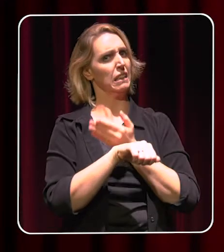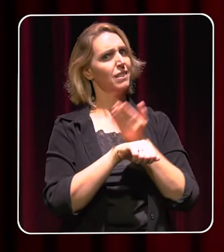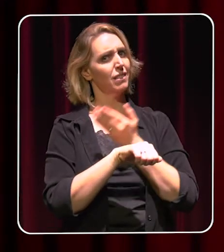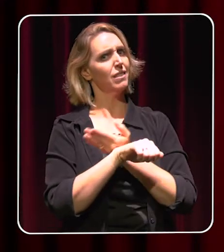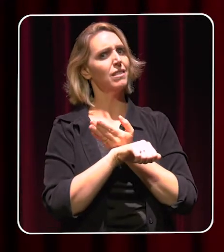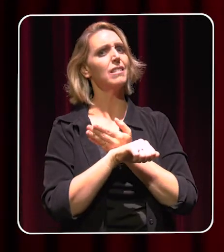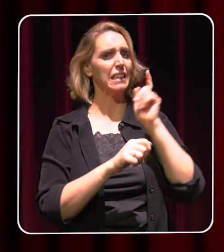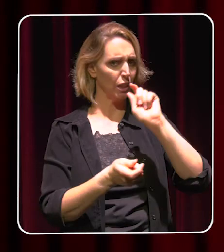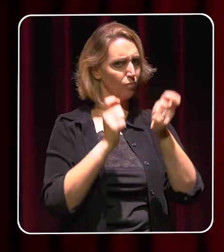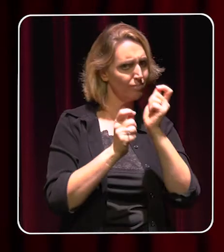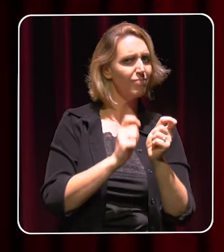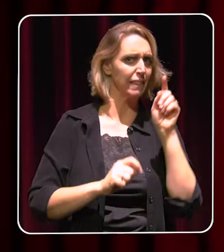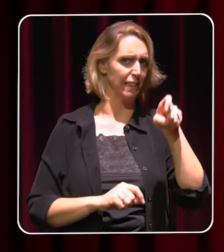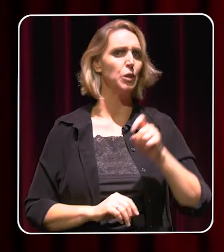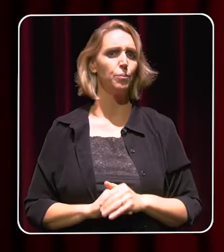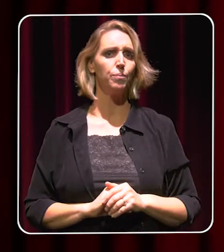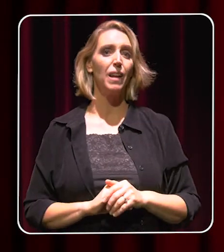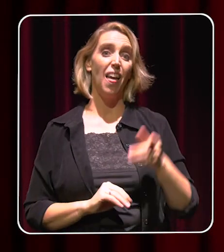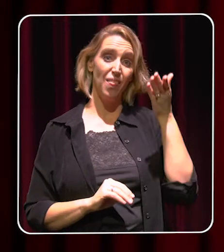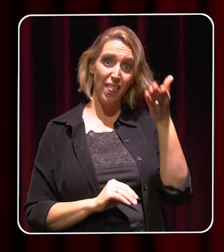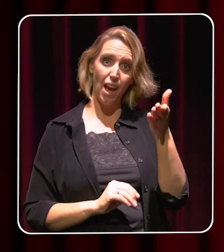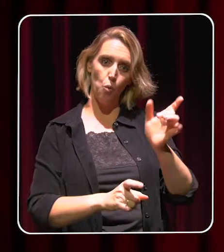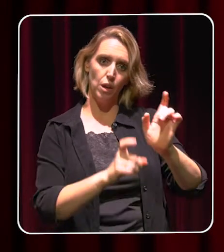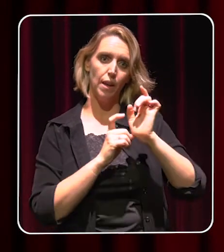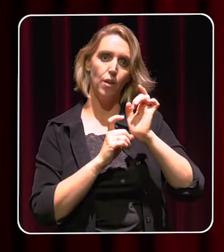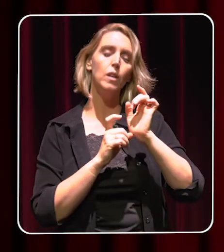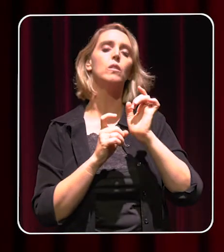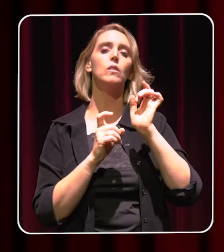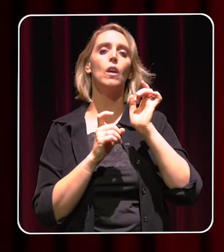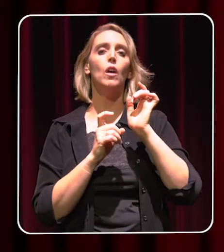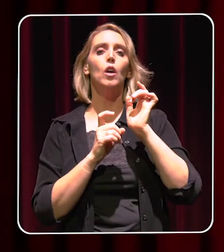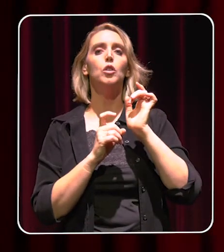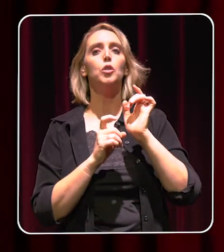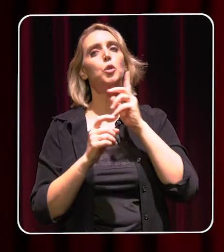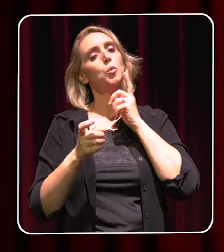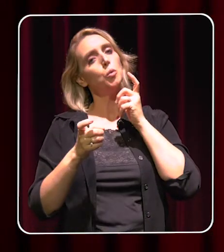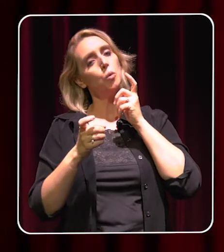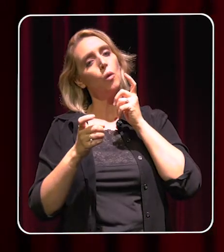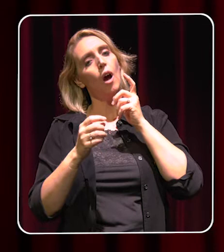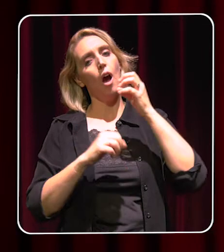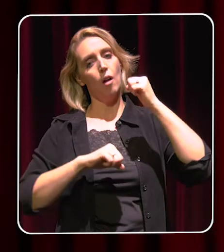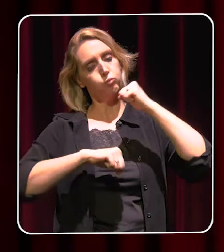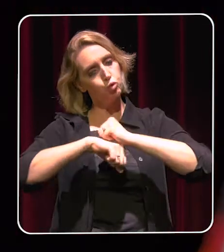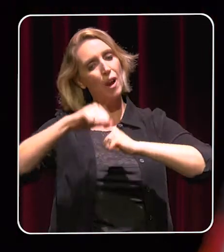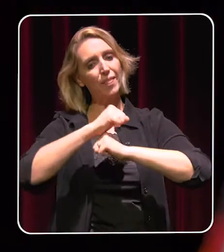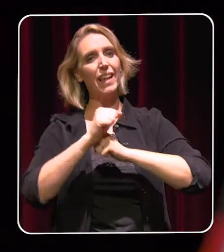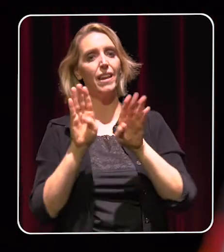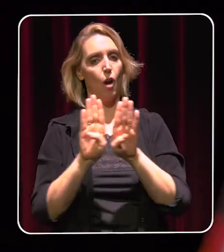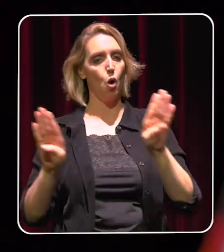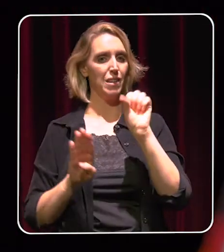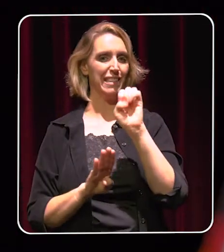and placemaking that complements our pier district. And it will provide us with the opportunity to shore up our downtown seawalls